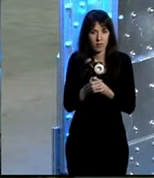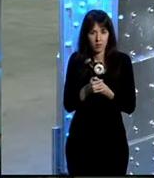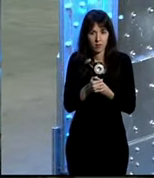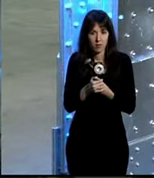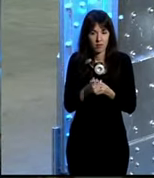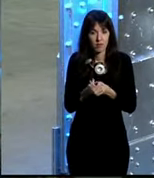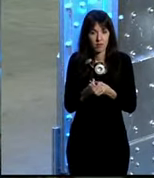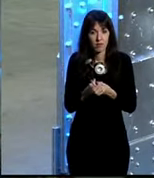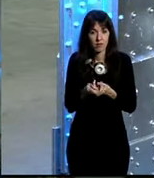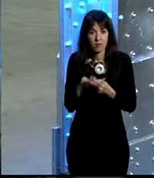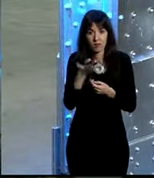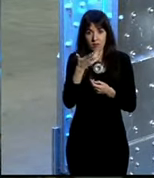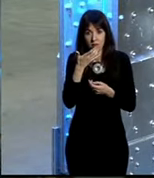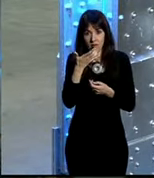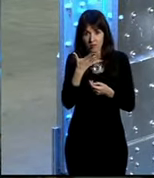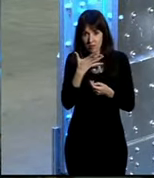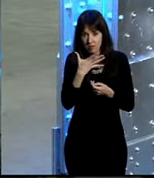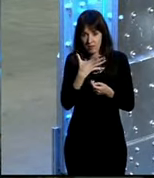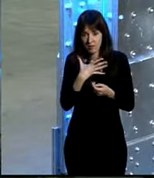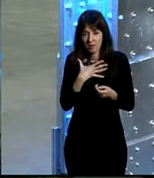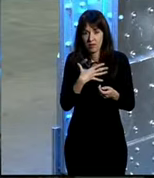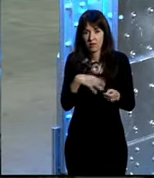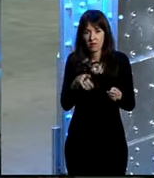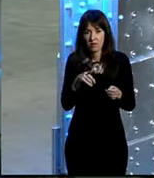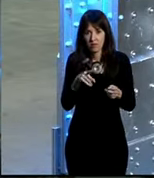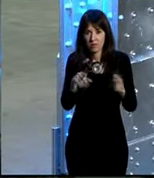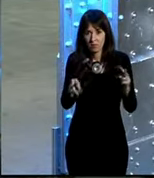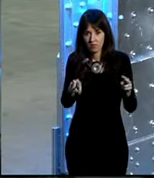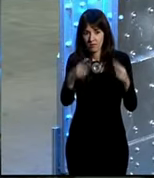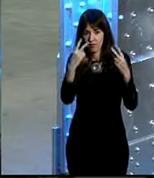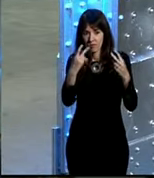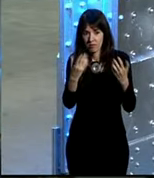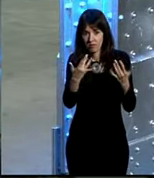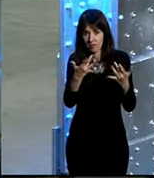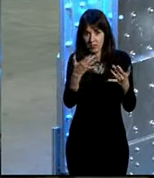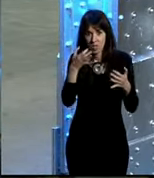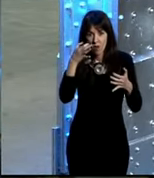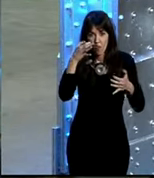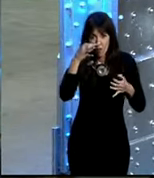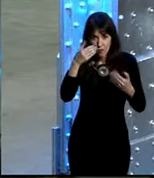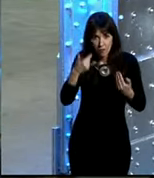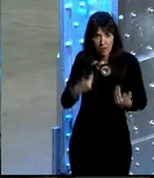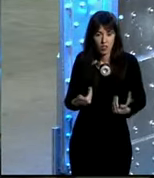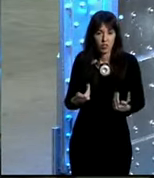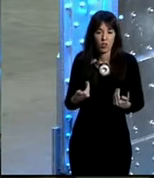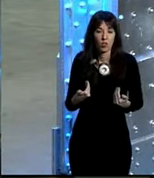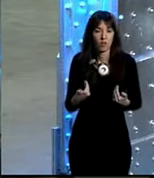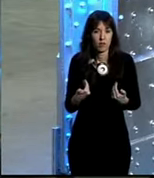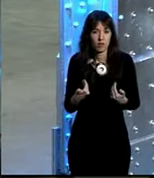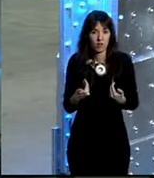activate your audience in a physical way as well, then those stories will permeate all the much